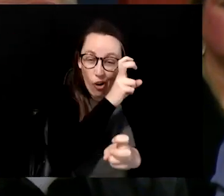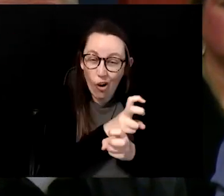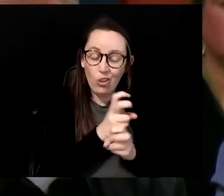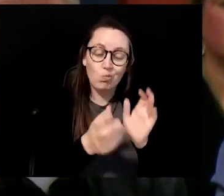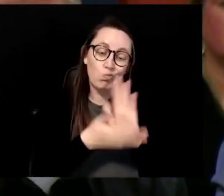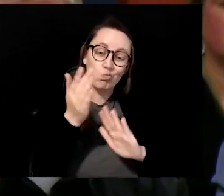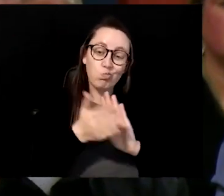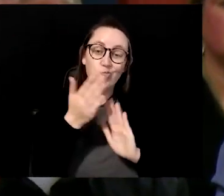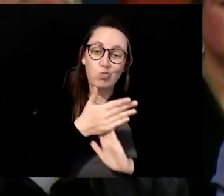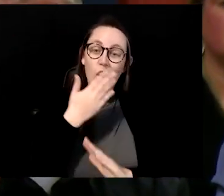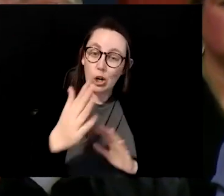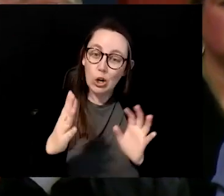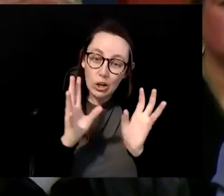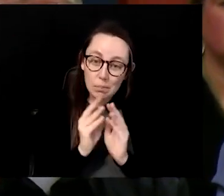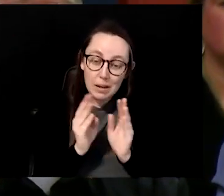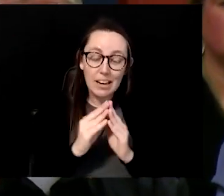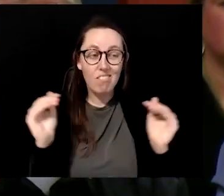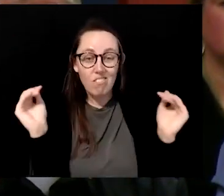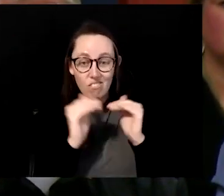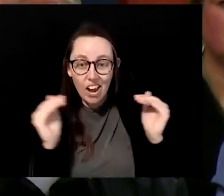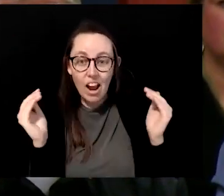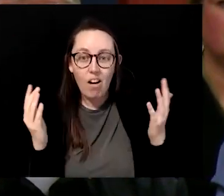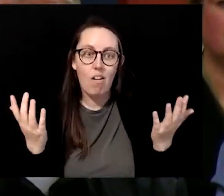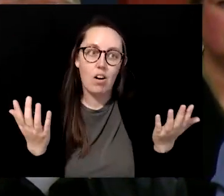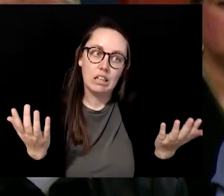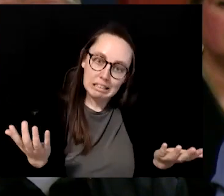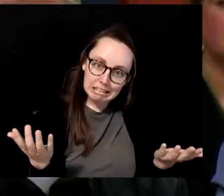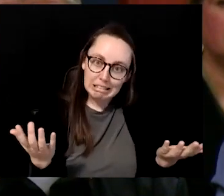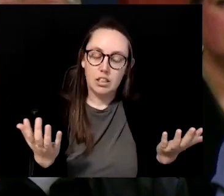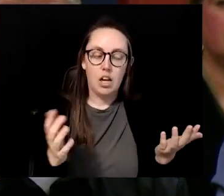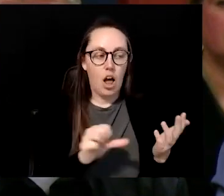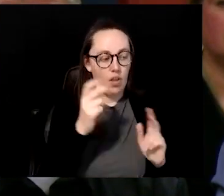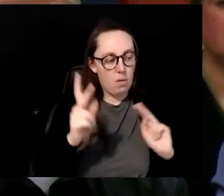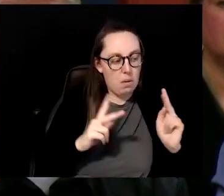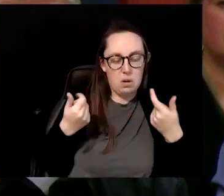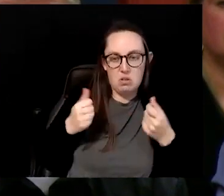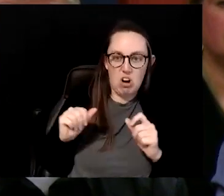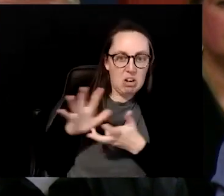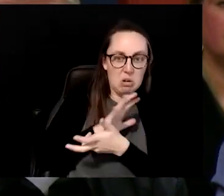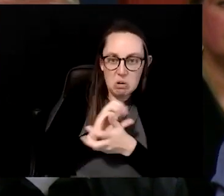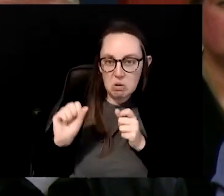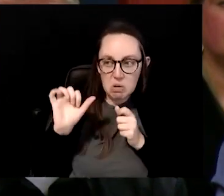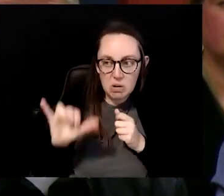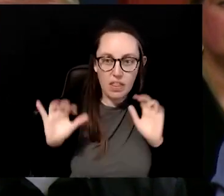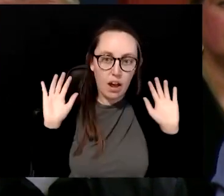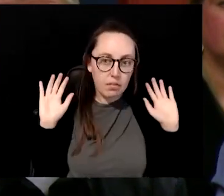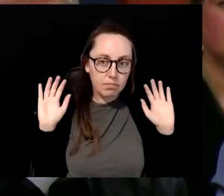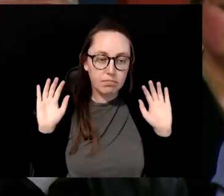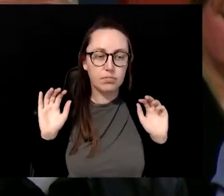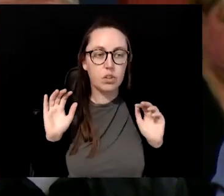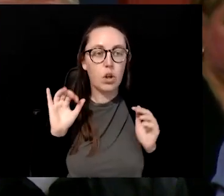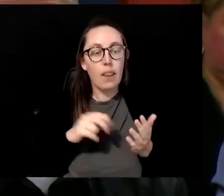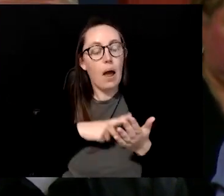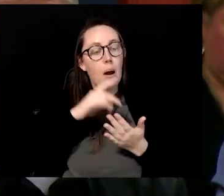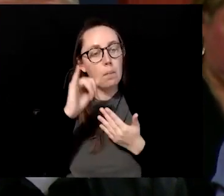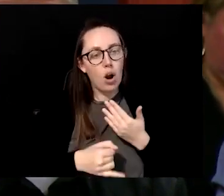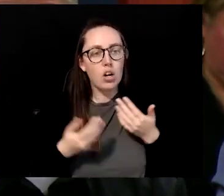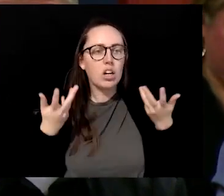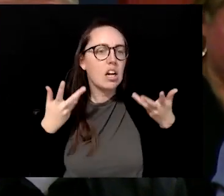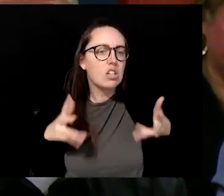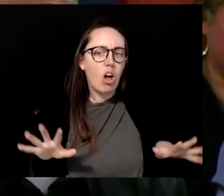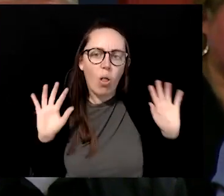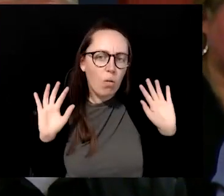people who want the opposite and the project had already been smeared with enough crap I didn't want it to happen again and I didn't want it to happen